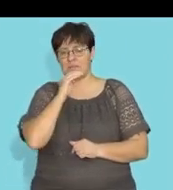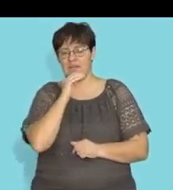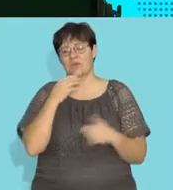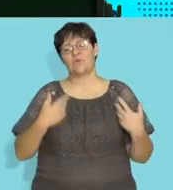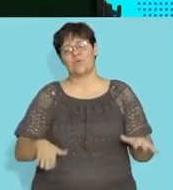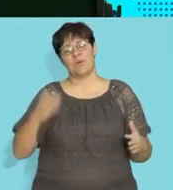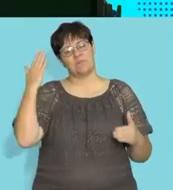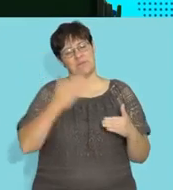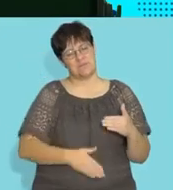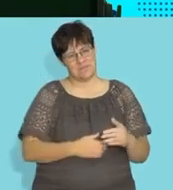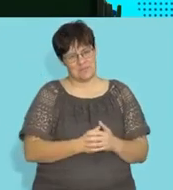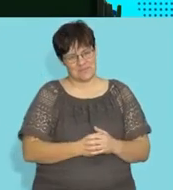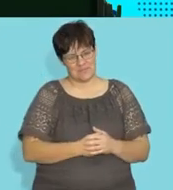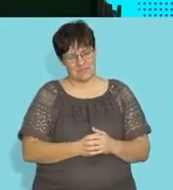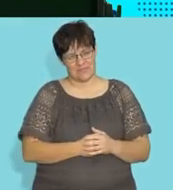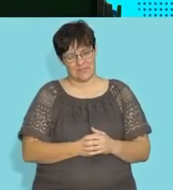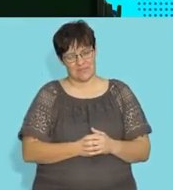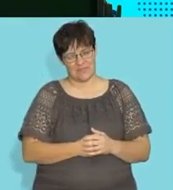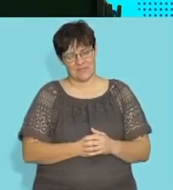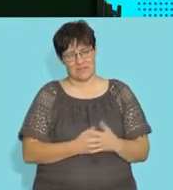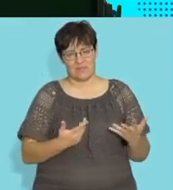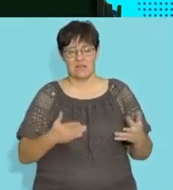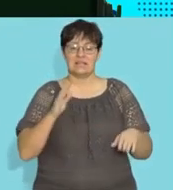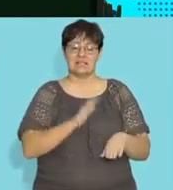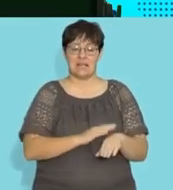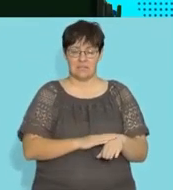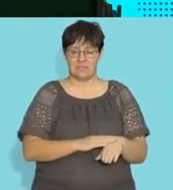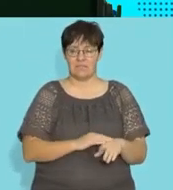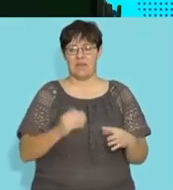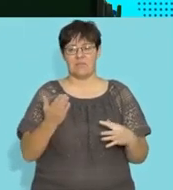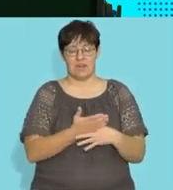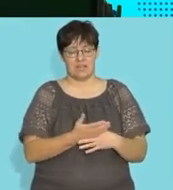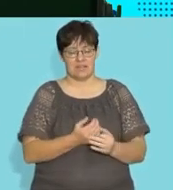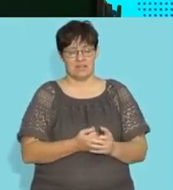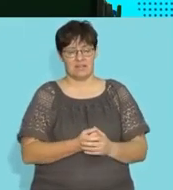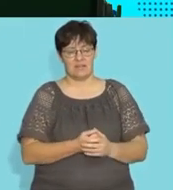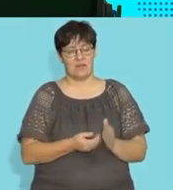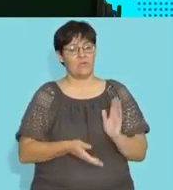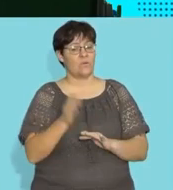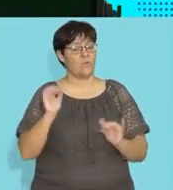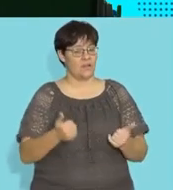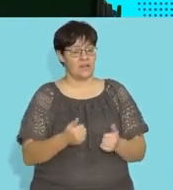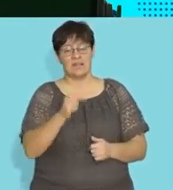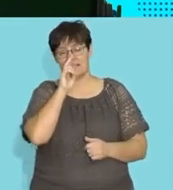And this brings us to the wonderful part of the session. It's